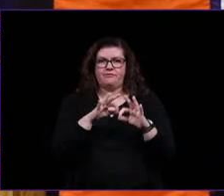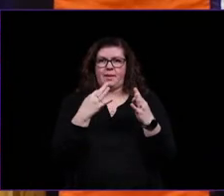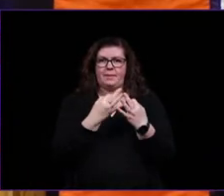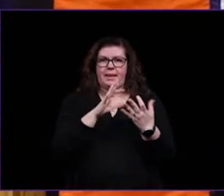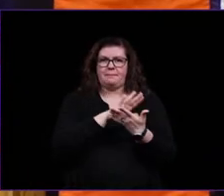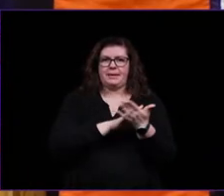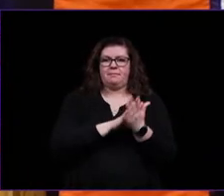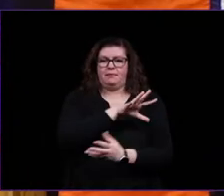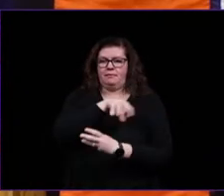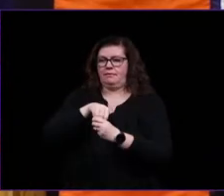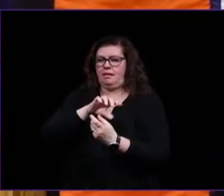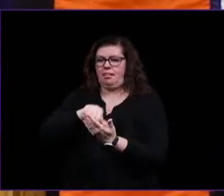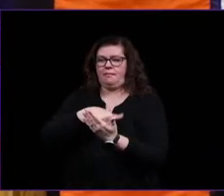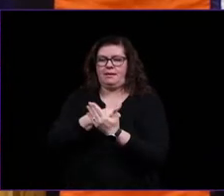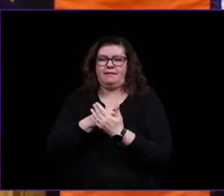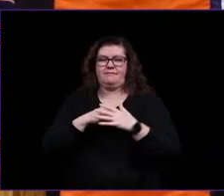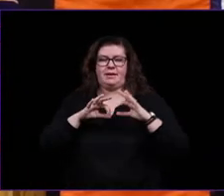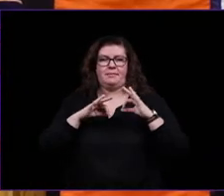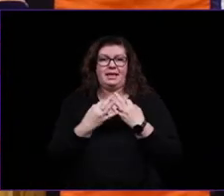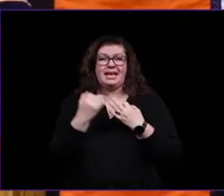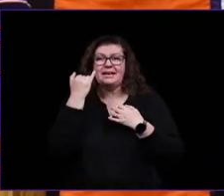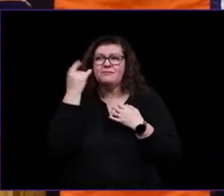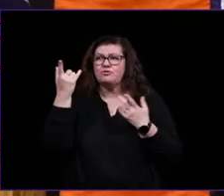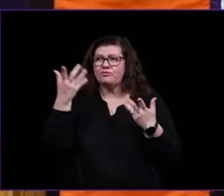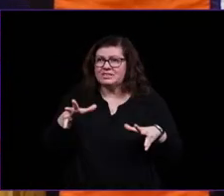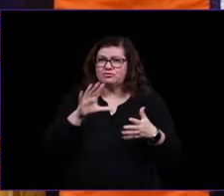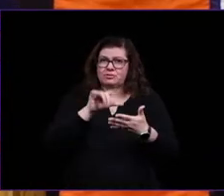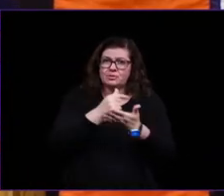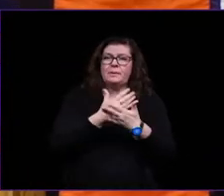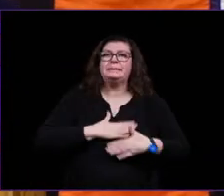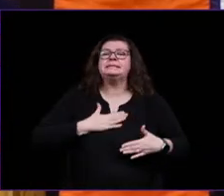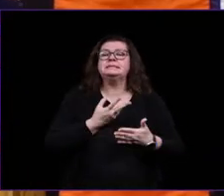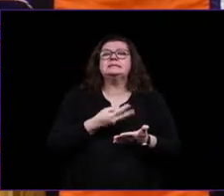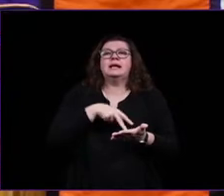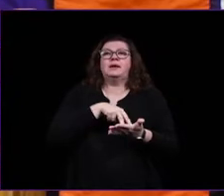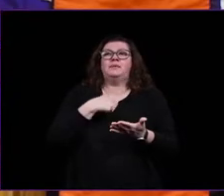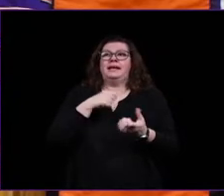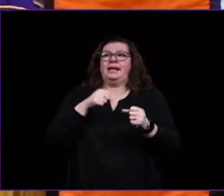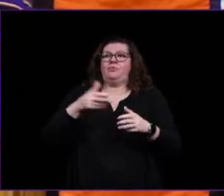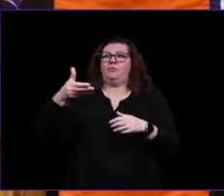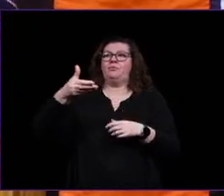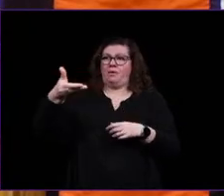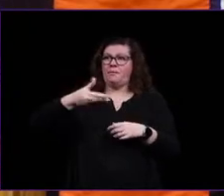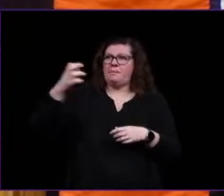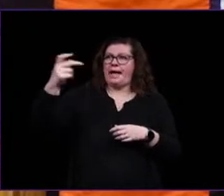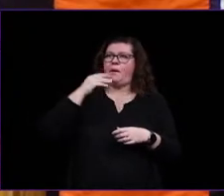are a graduate of this great university, please stand so we can welcome you home to the Upstate.